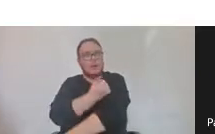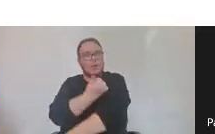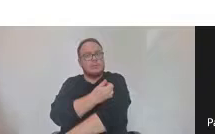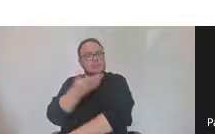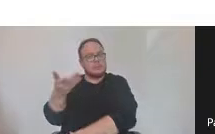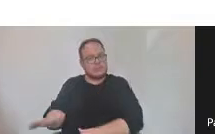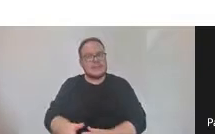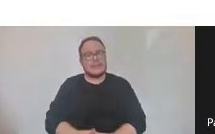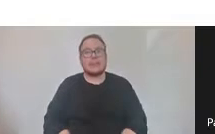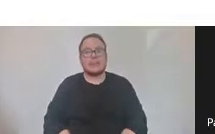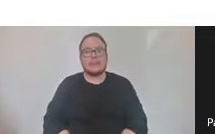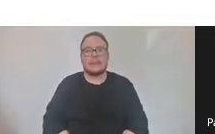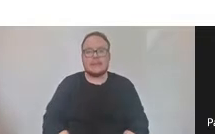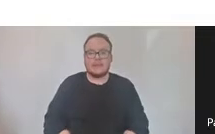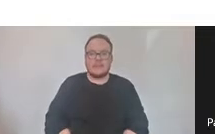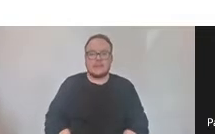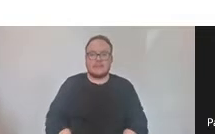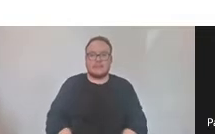Move to the next slide.